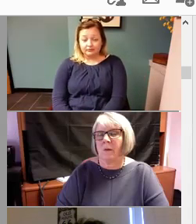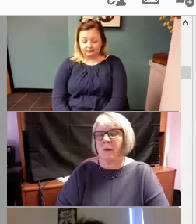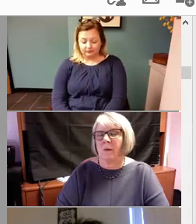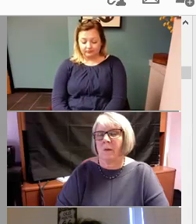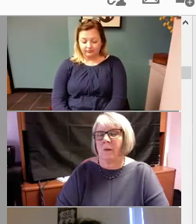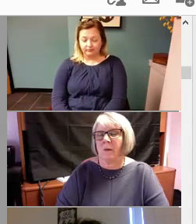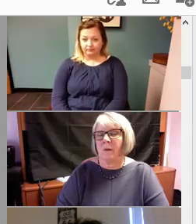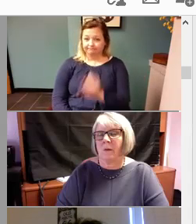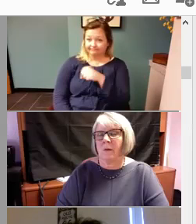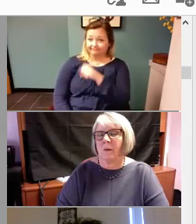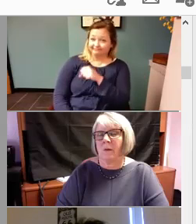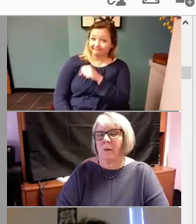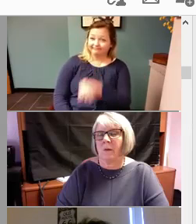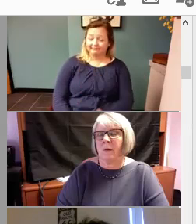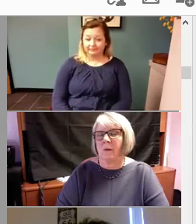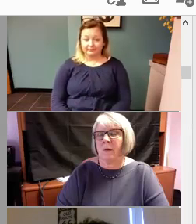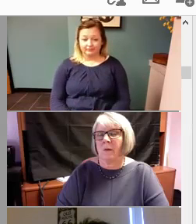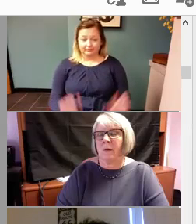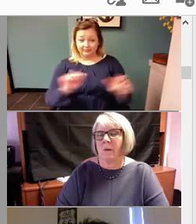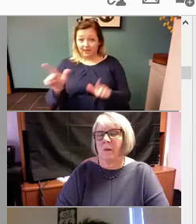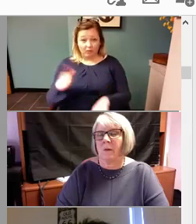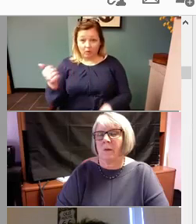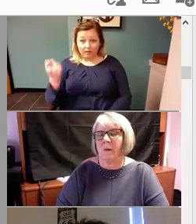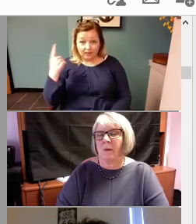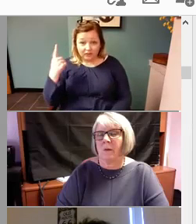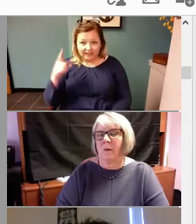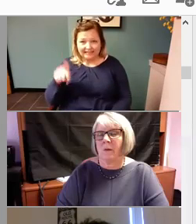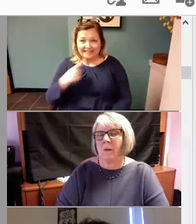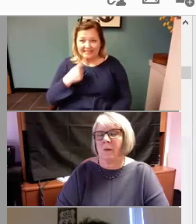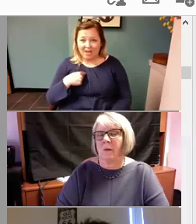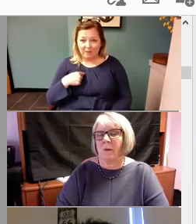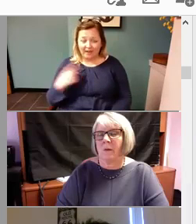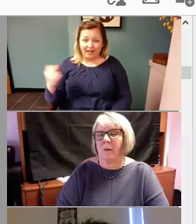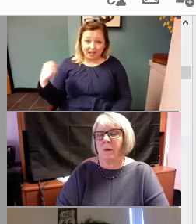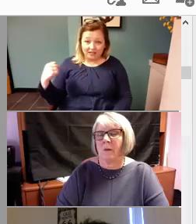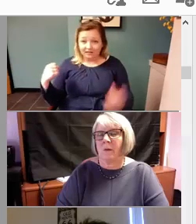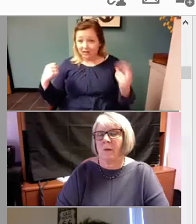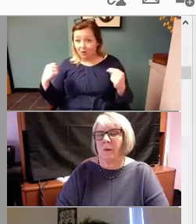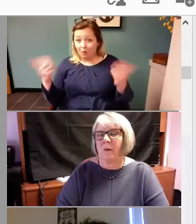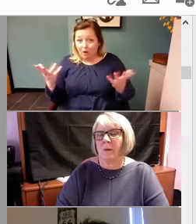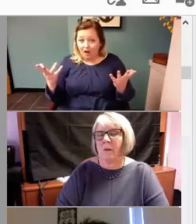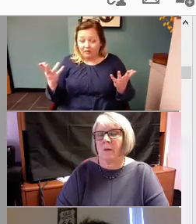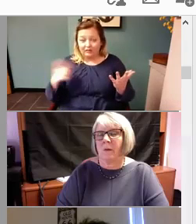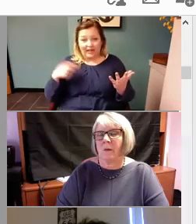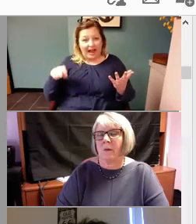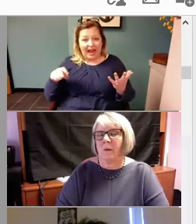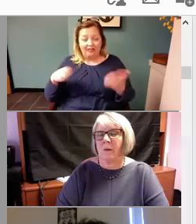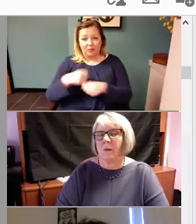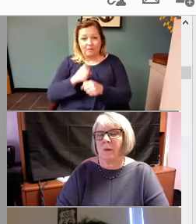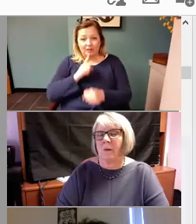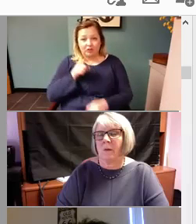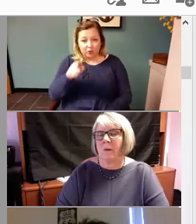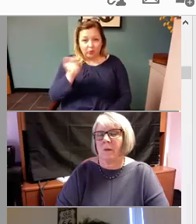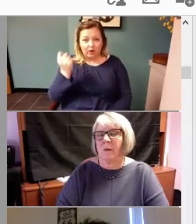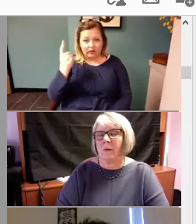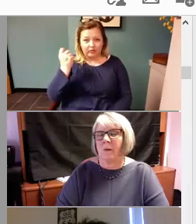Yep. Everybody else, I need answers from you guys. I need to make sure that you understand what we are talking about in terms of the